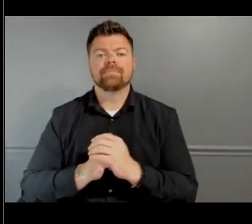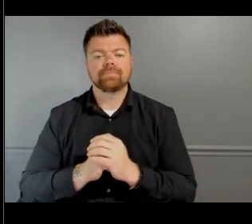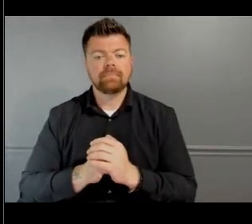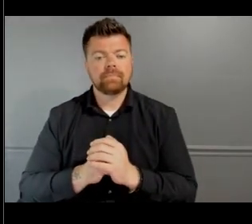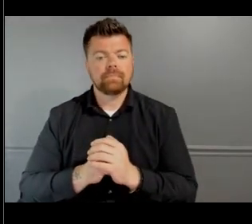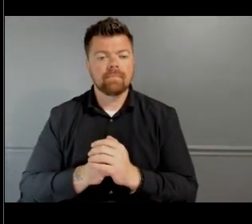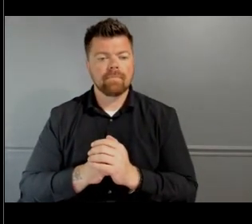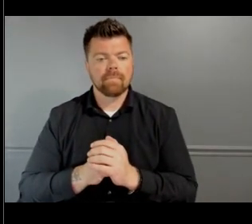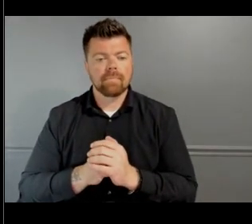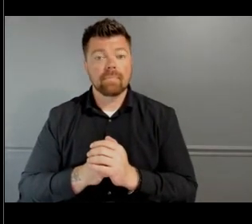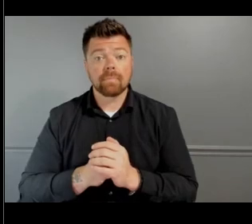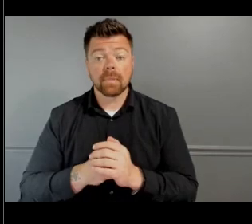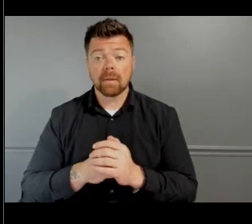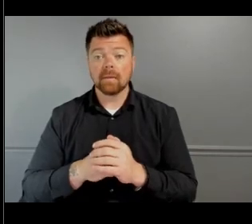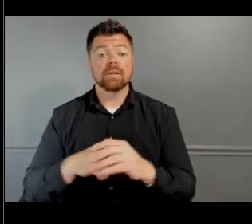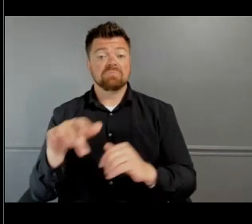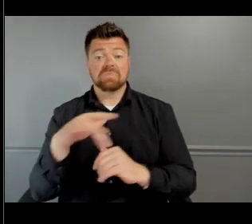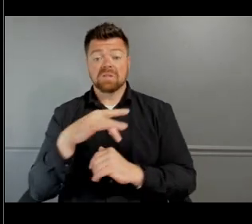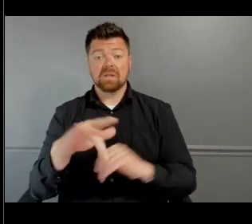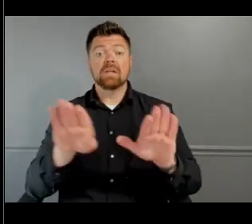Nominal clear opening.